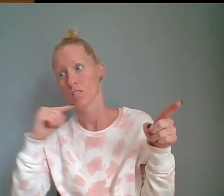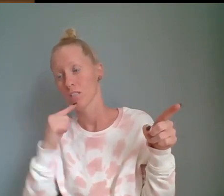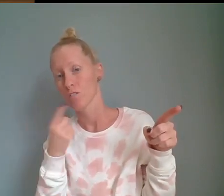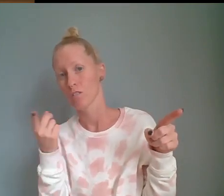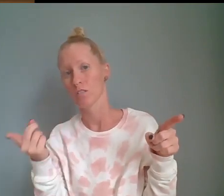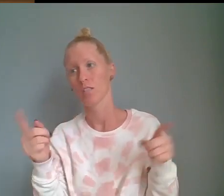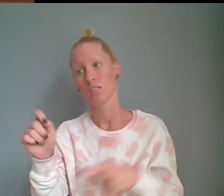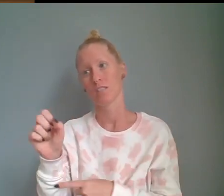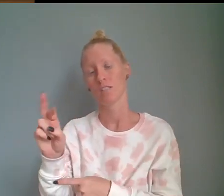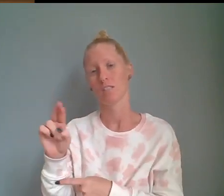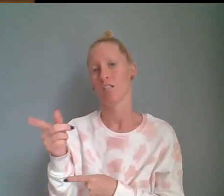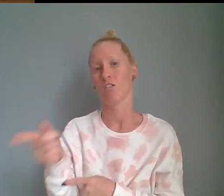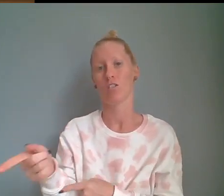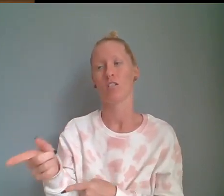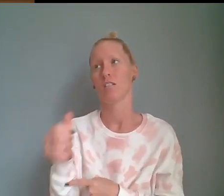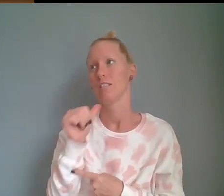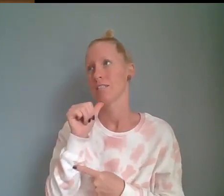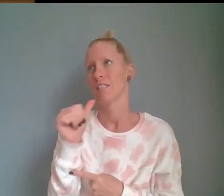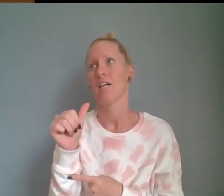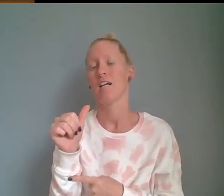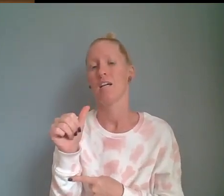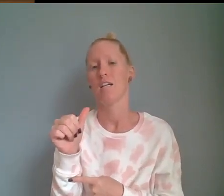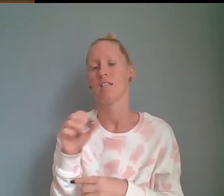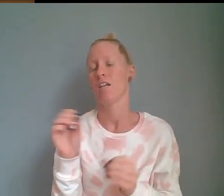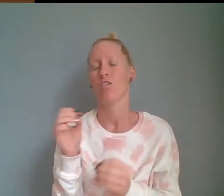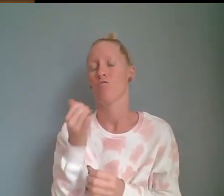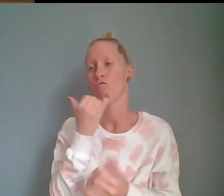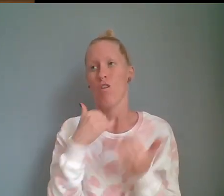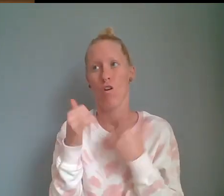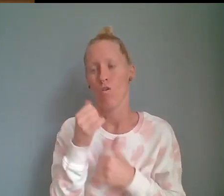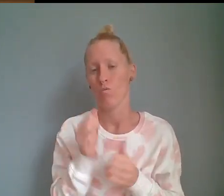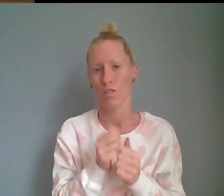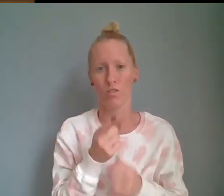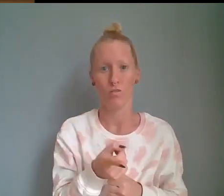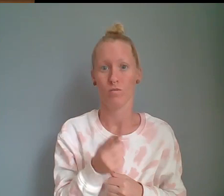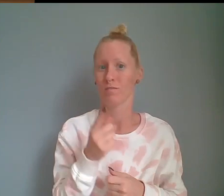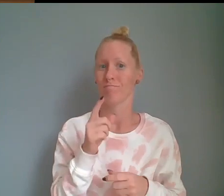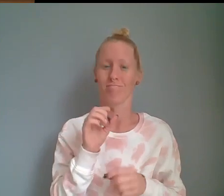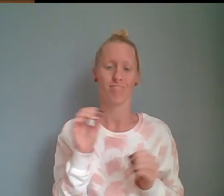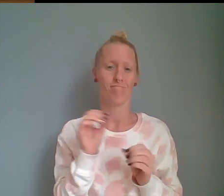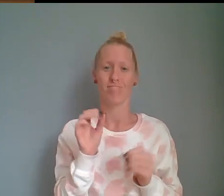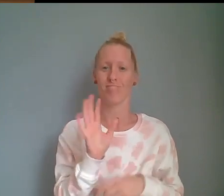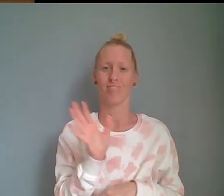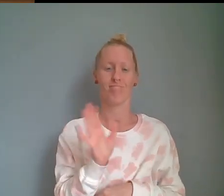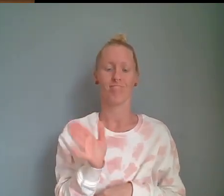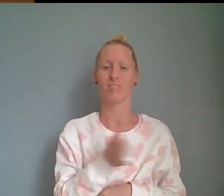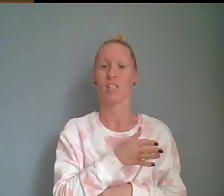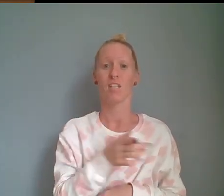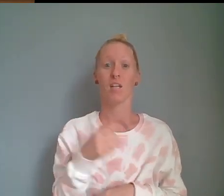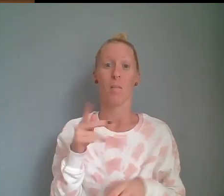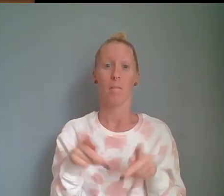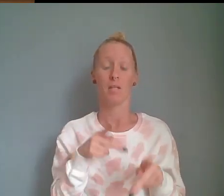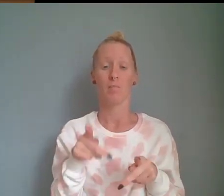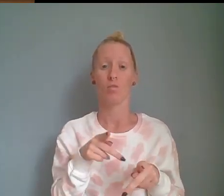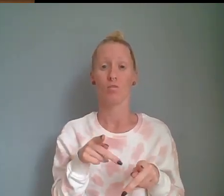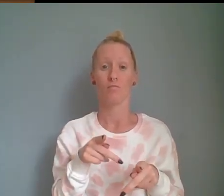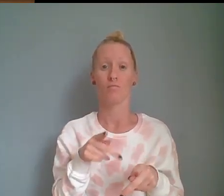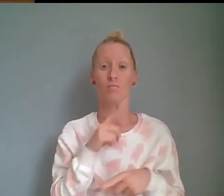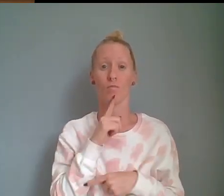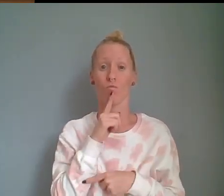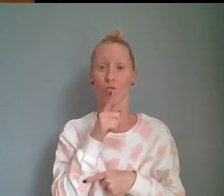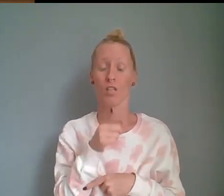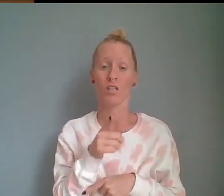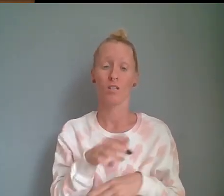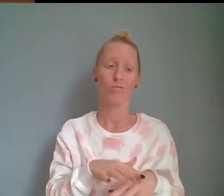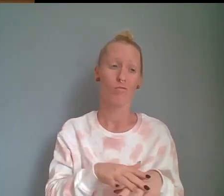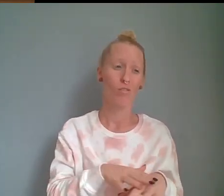Tara has, then there's nothing wrong with you, because that's not the case. People who are really